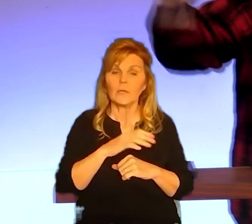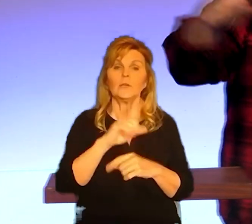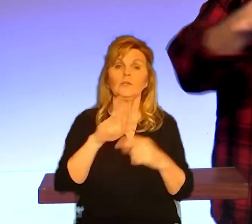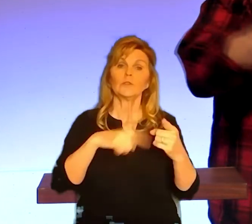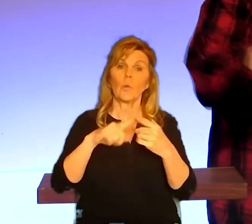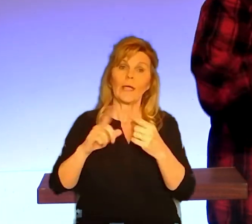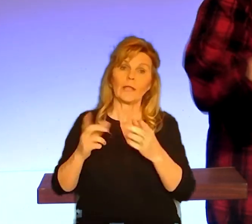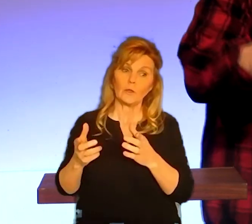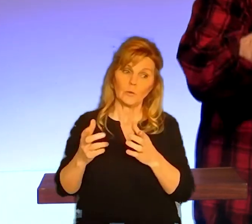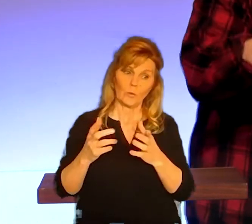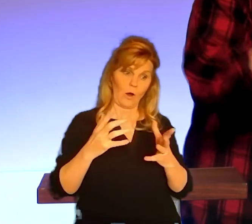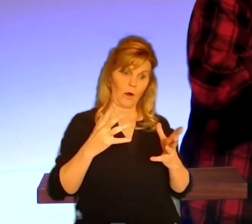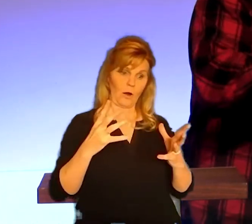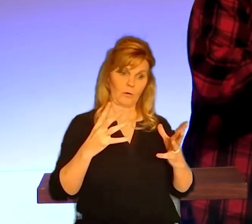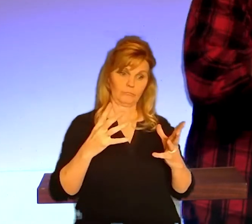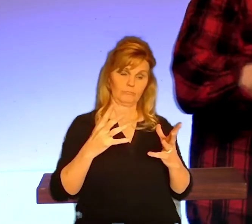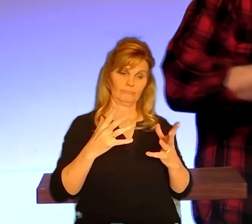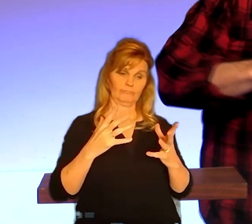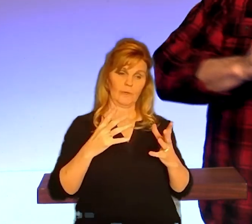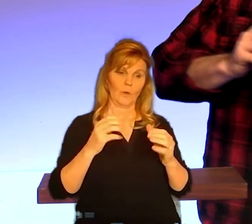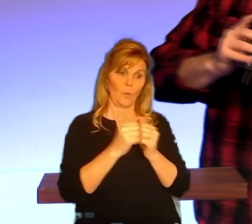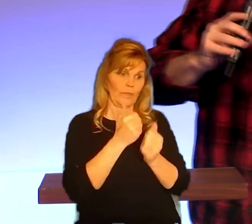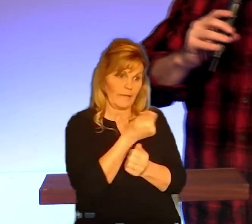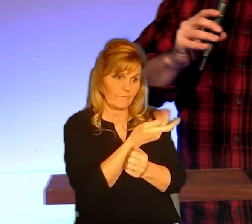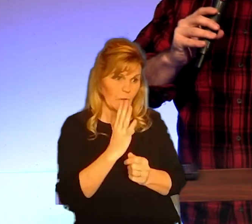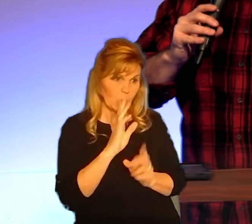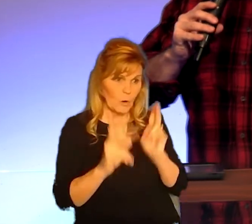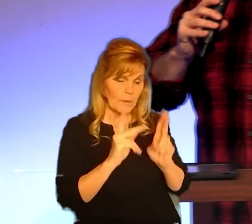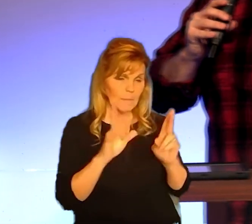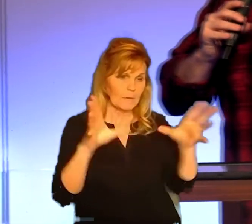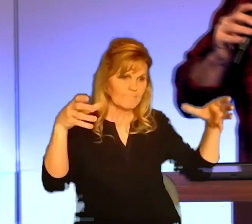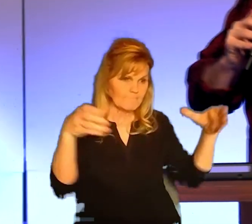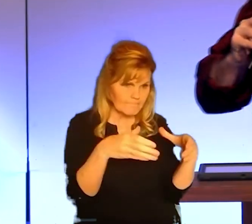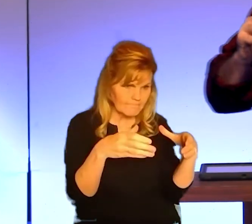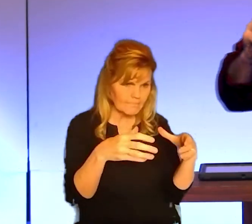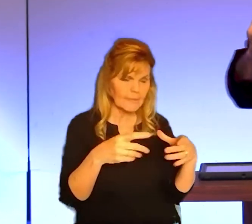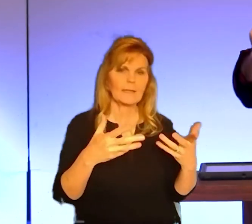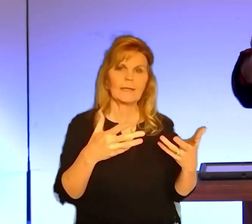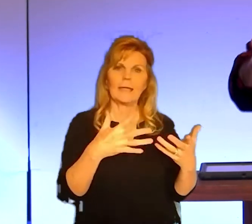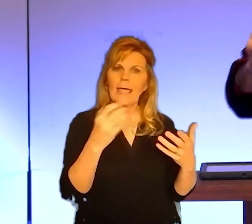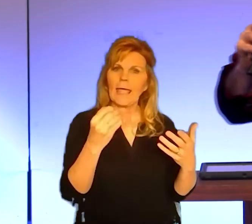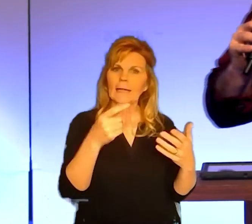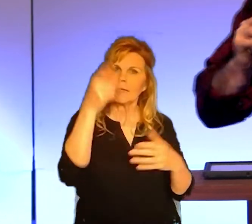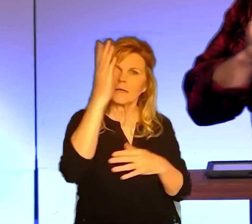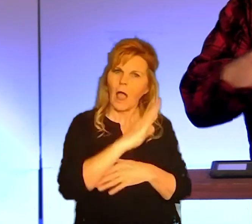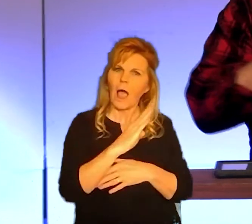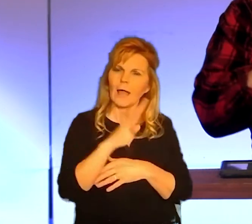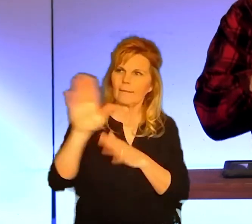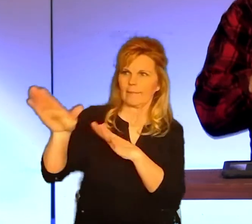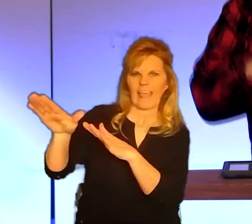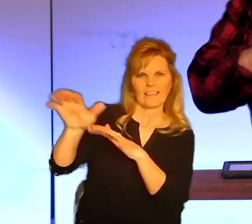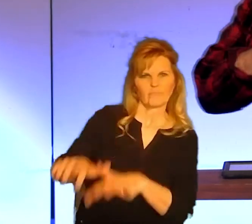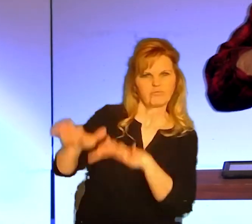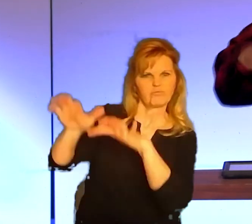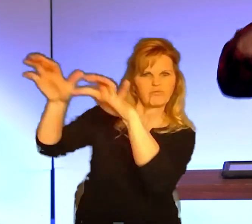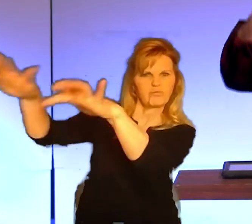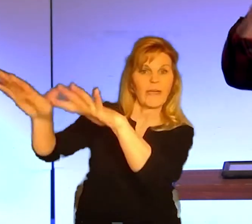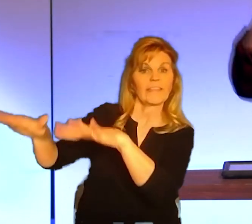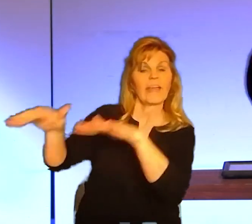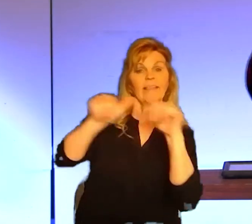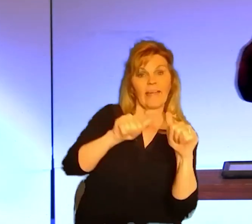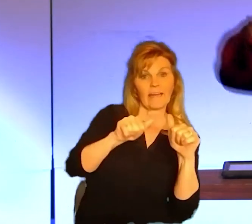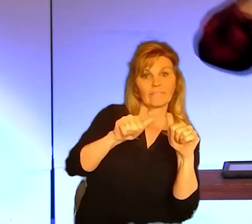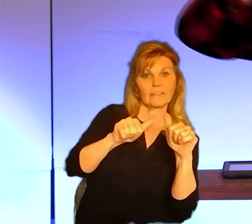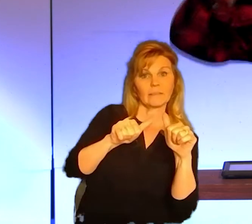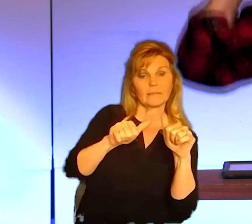get into a proximity and it's just you and a few other people. And God, like, took them out of the crowds. The crowds is